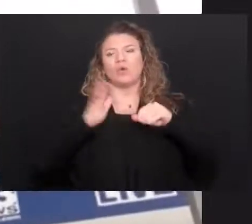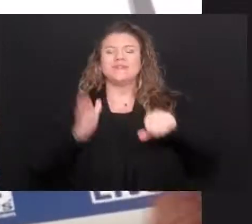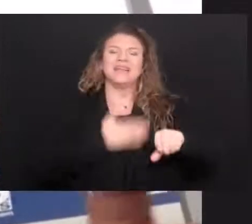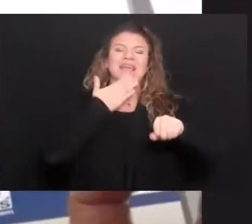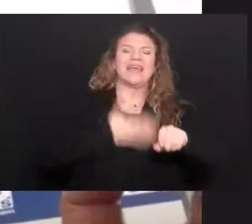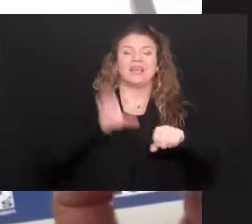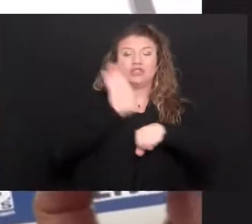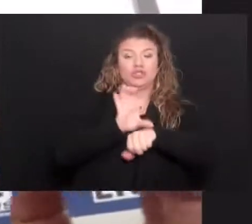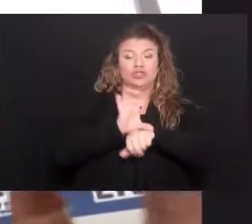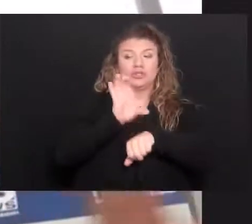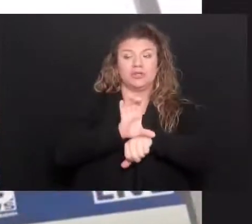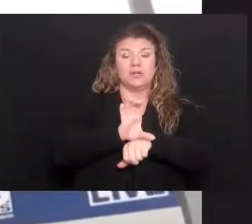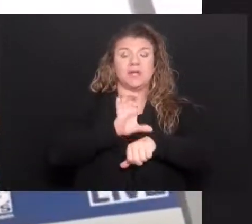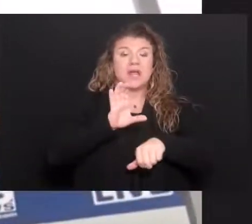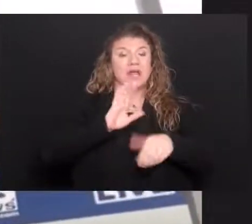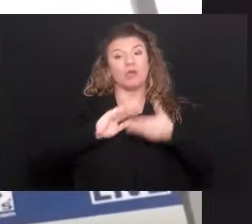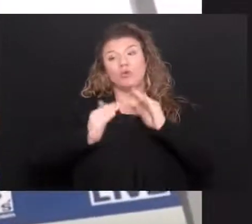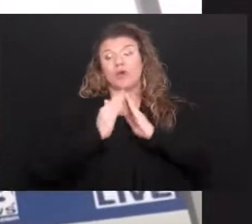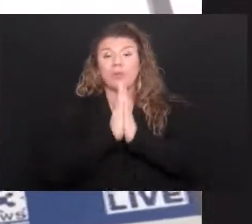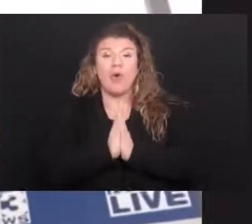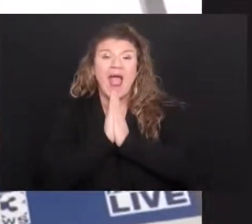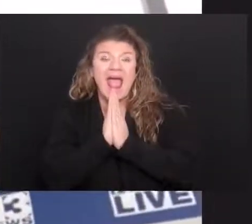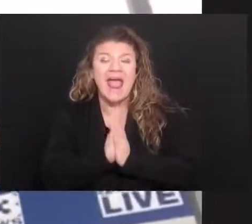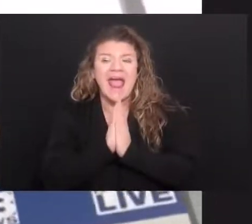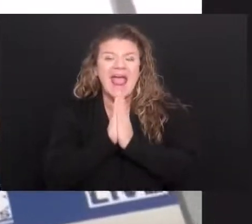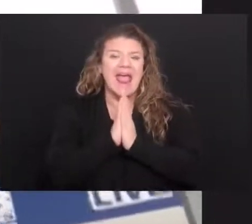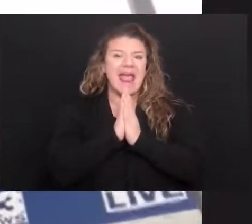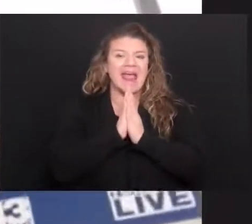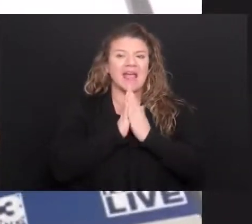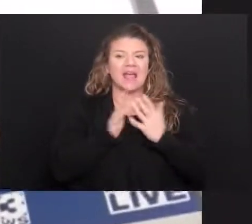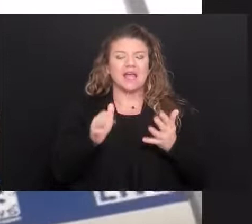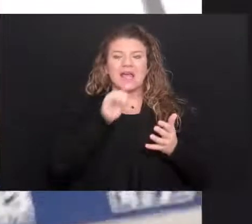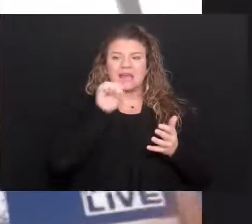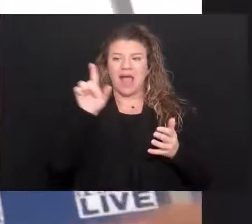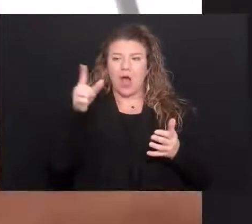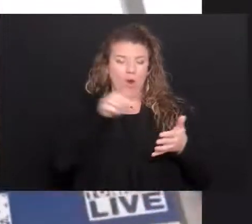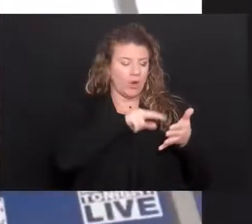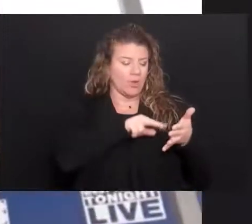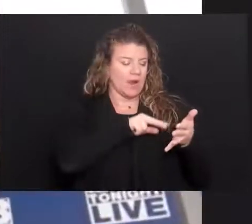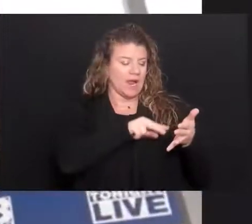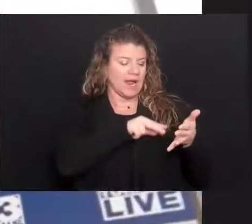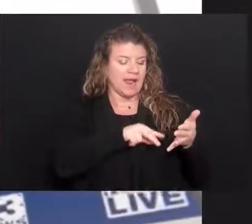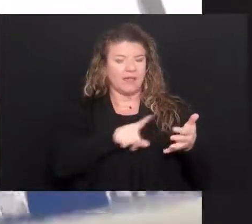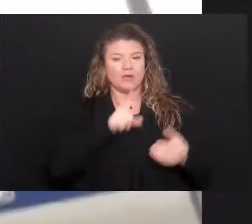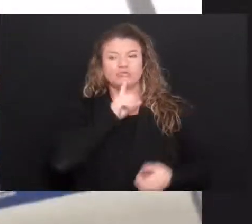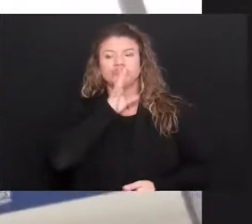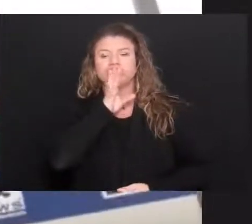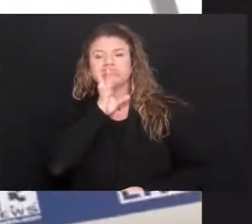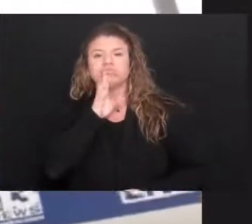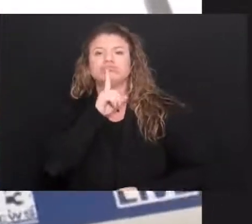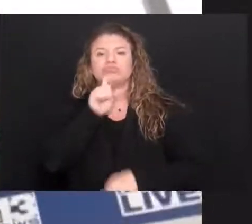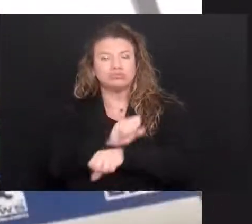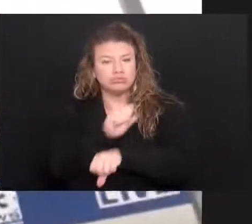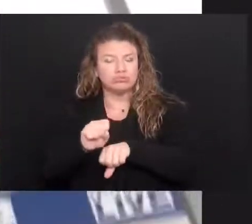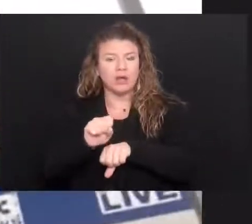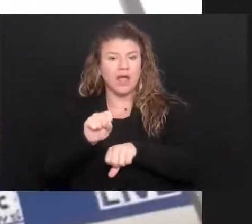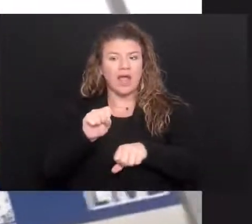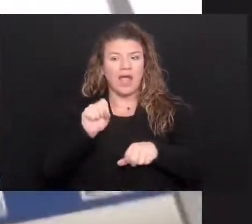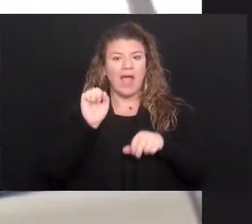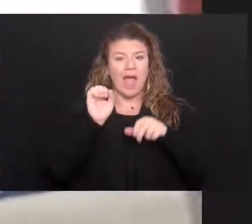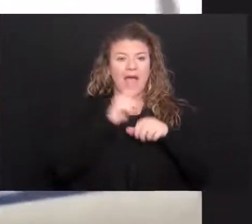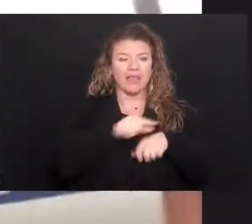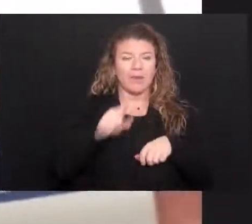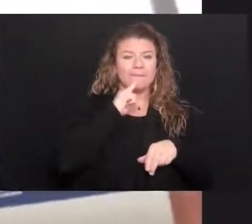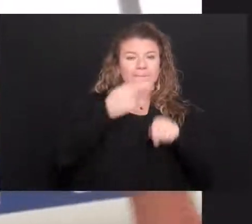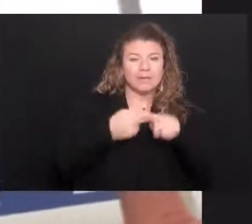church, community praying, where they're not just reading along with the words in the bulletin, they're actually speaking them out loud? And by extension of that,